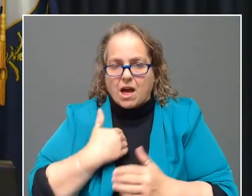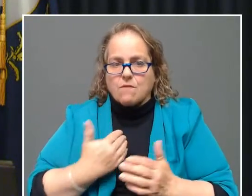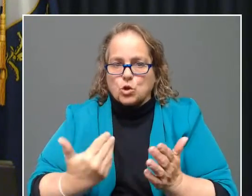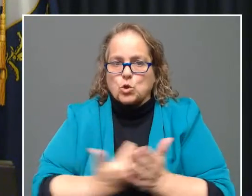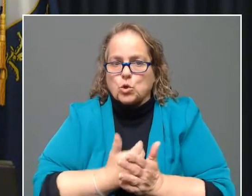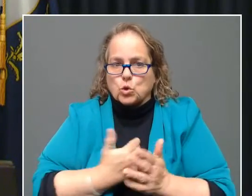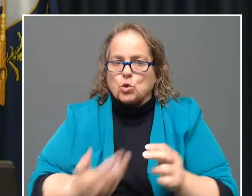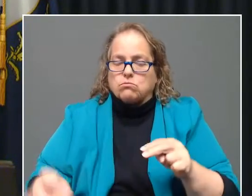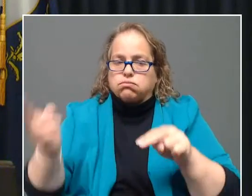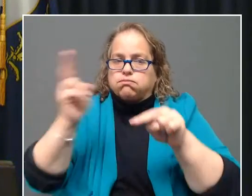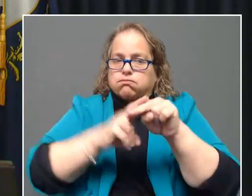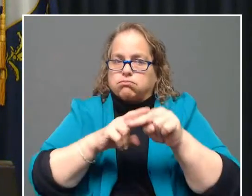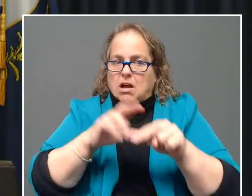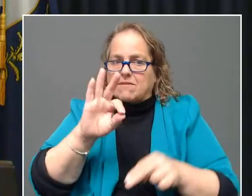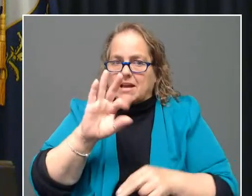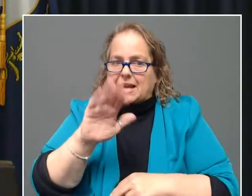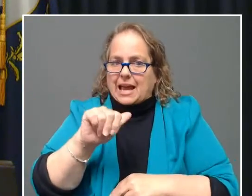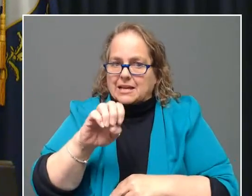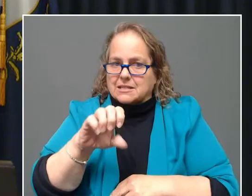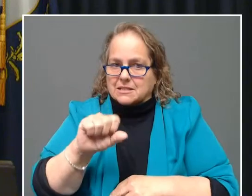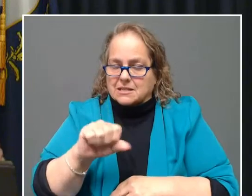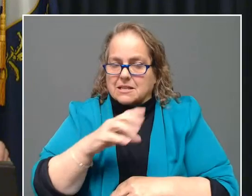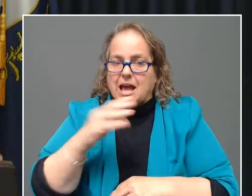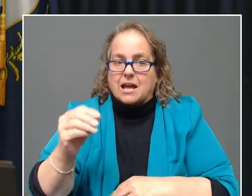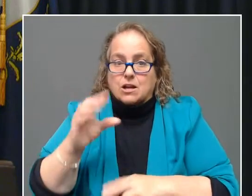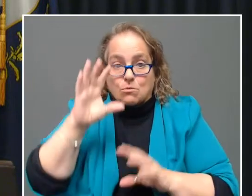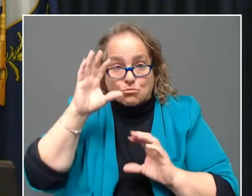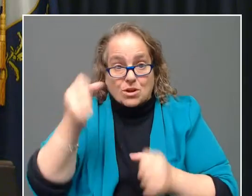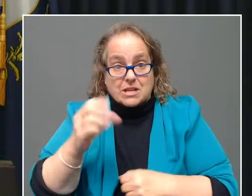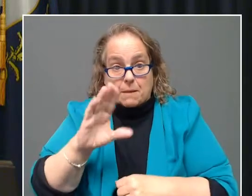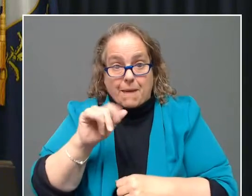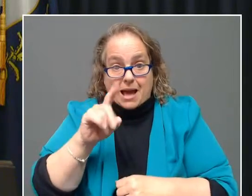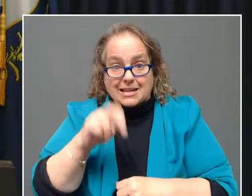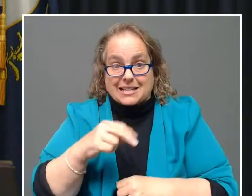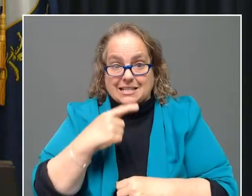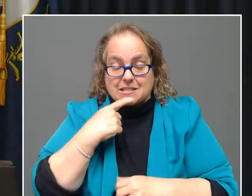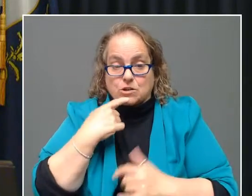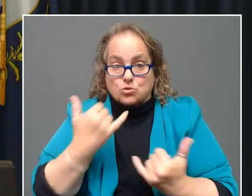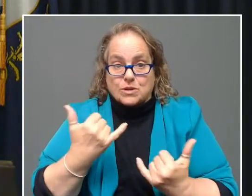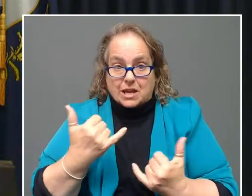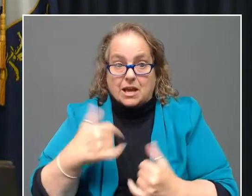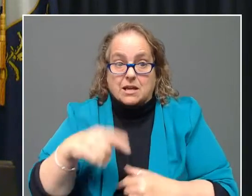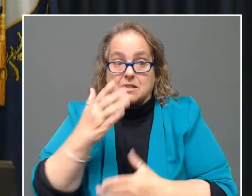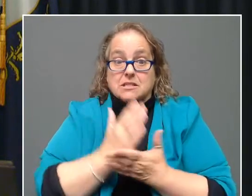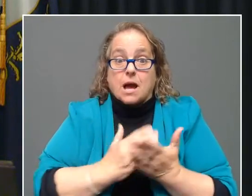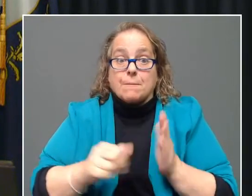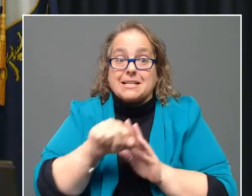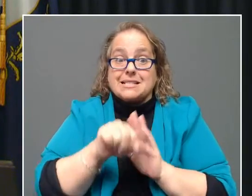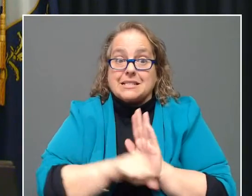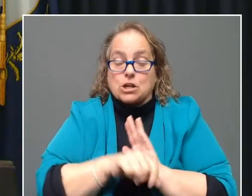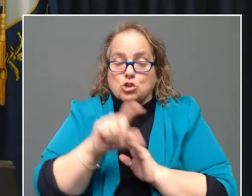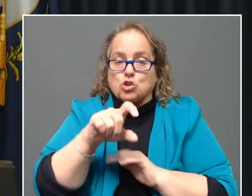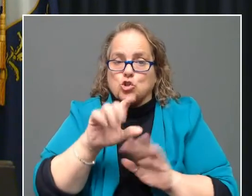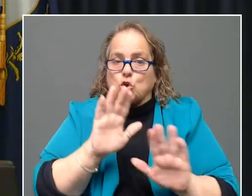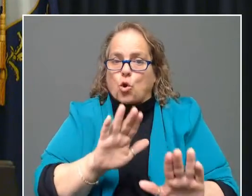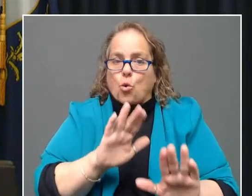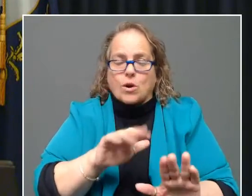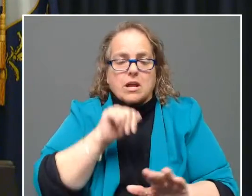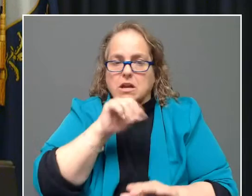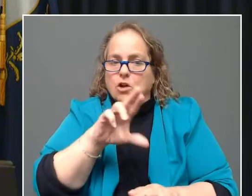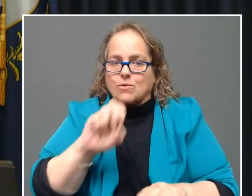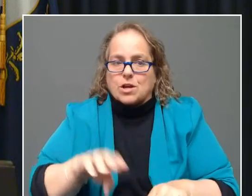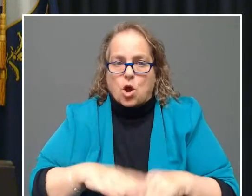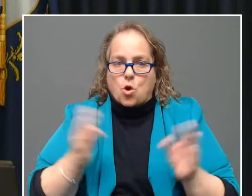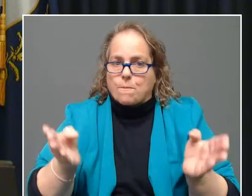President Biden said today that states should pause any reopening efforts, what is Kentucky's response plan to make sure